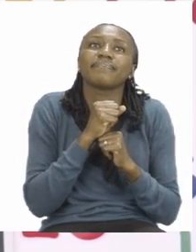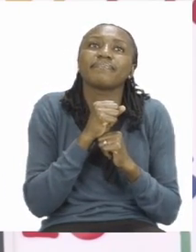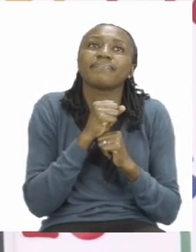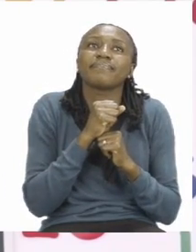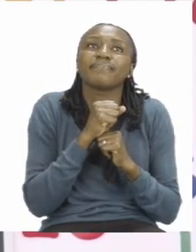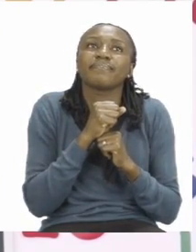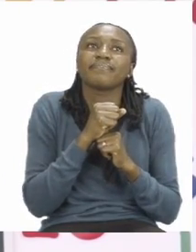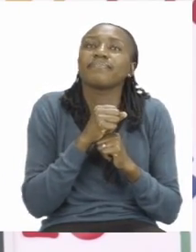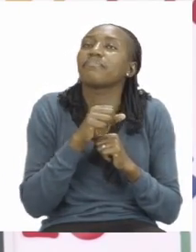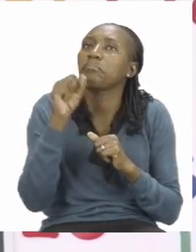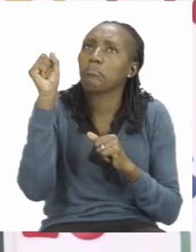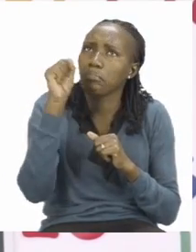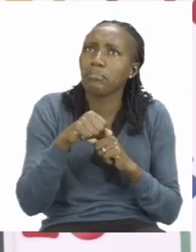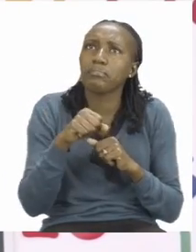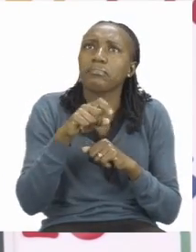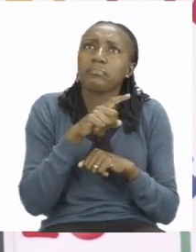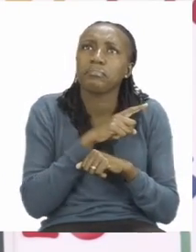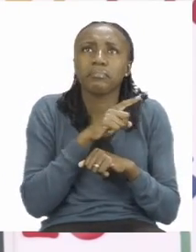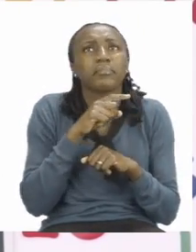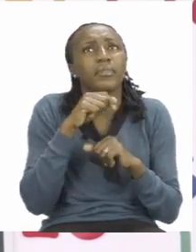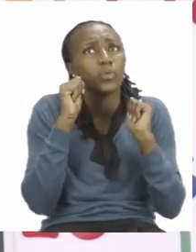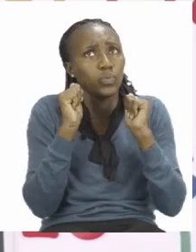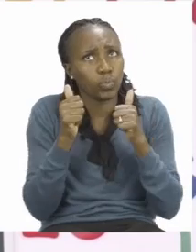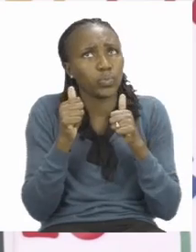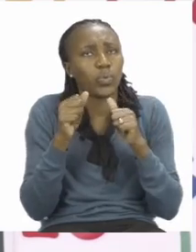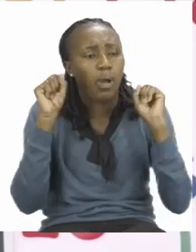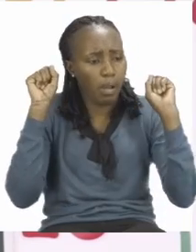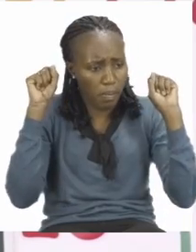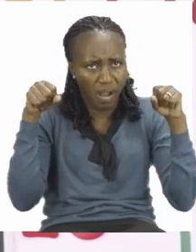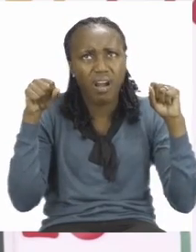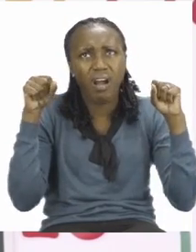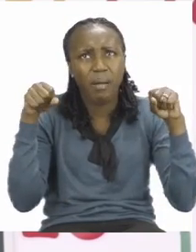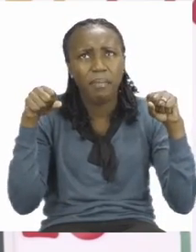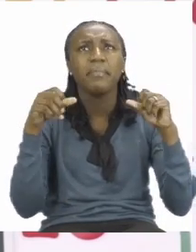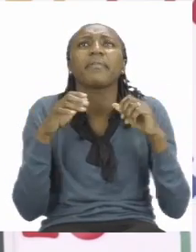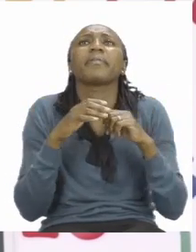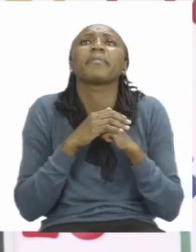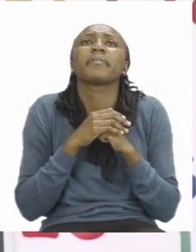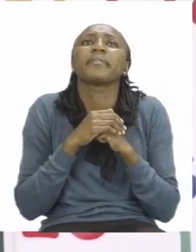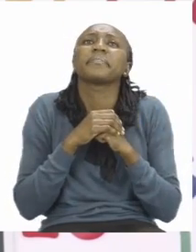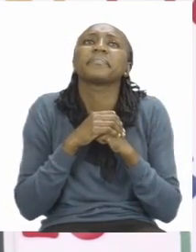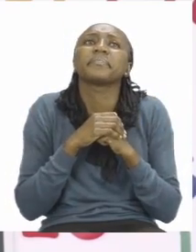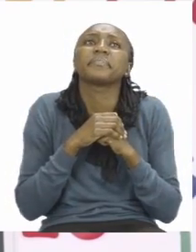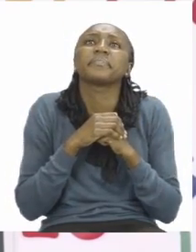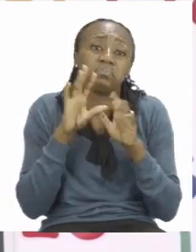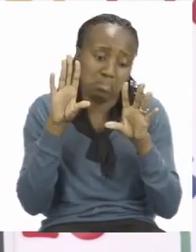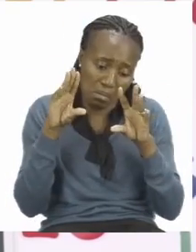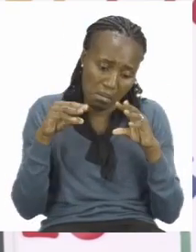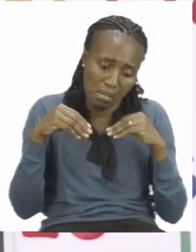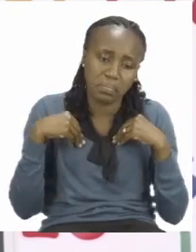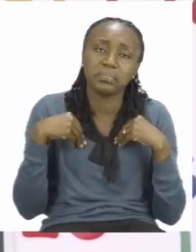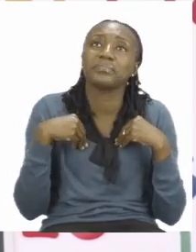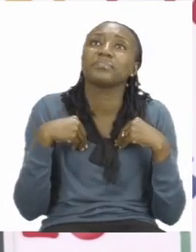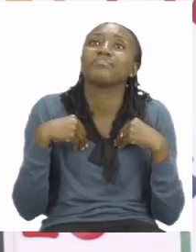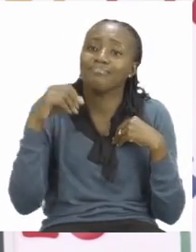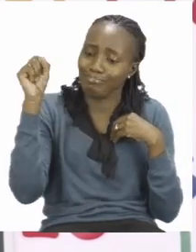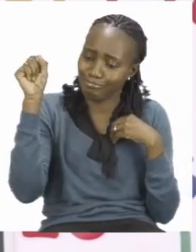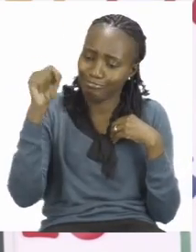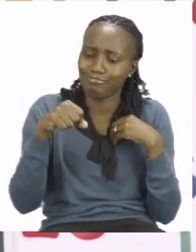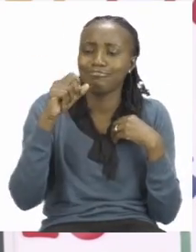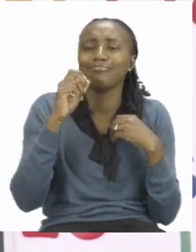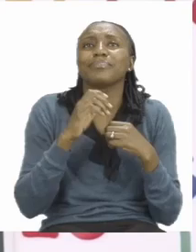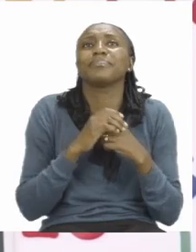it's good, or when we are agreeing with someone, or we are accepting something.